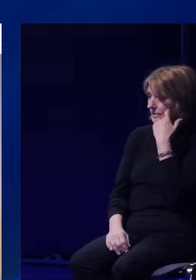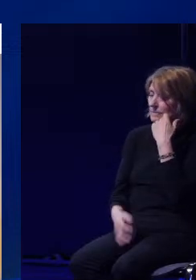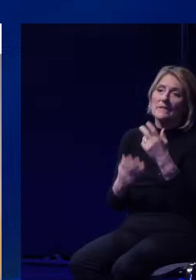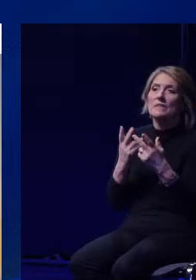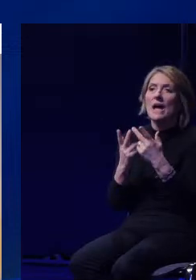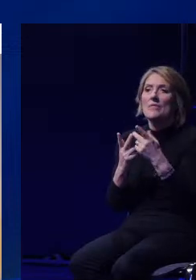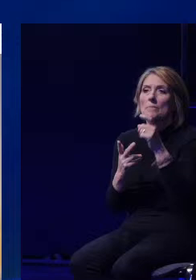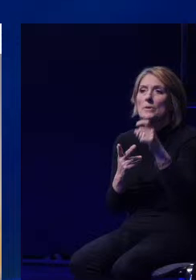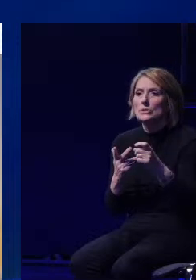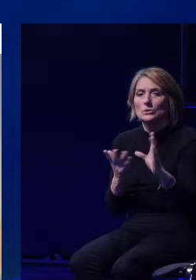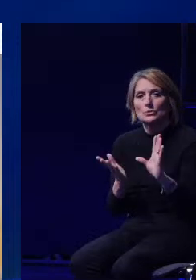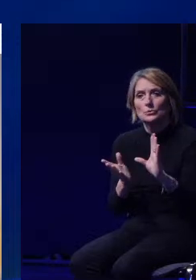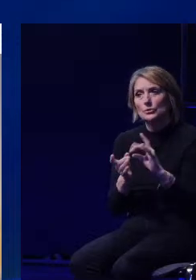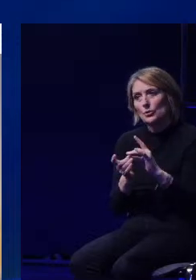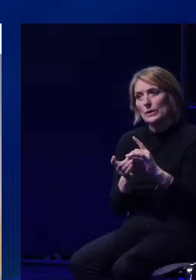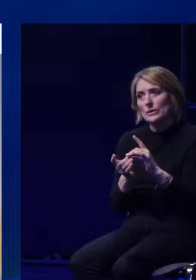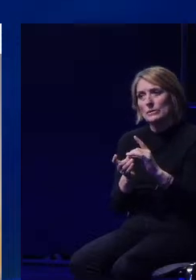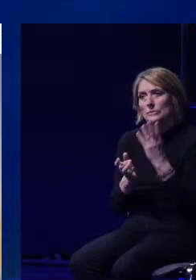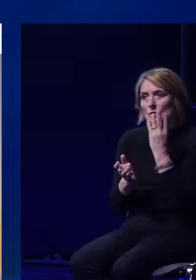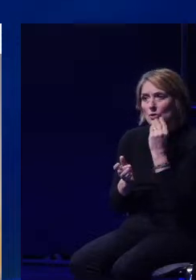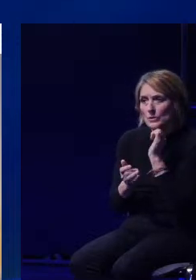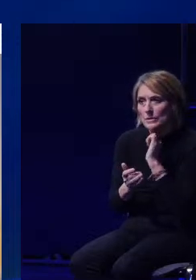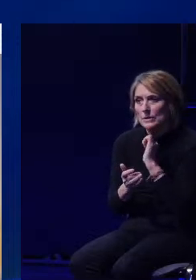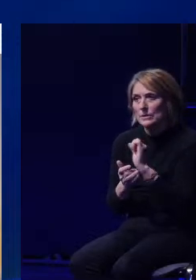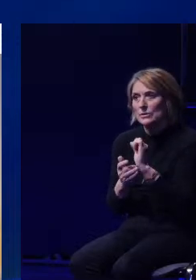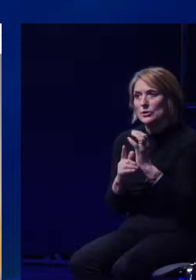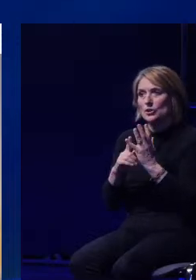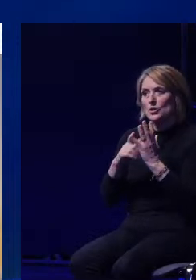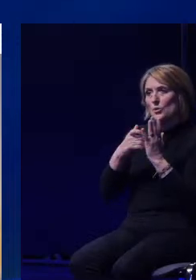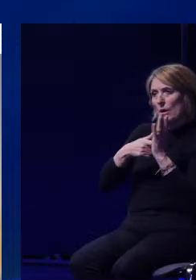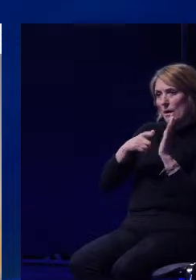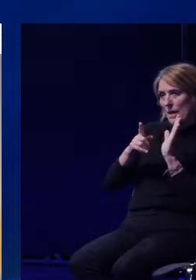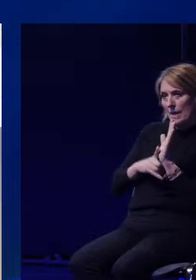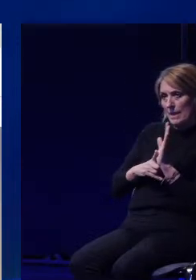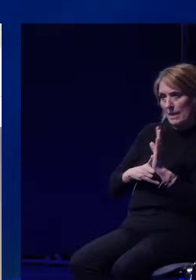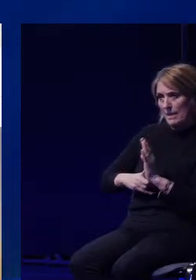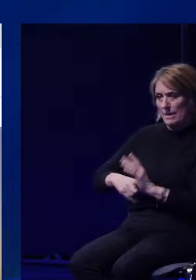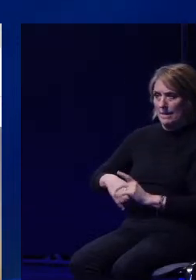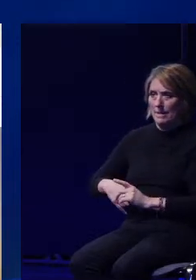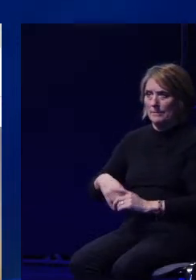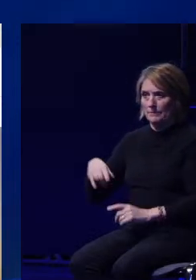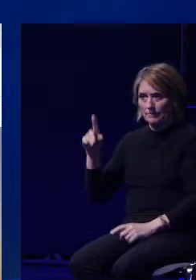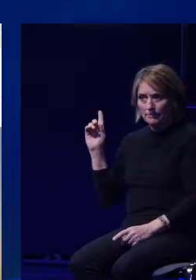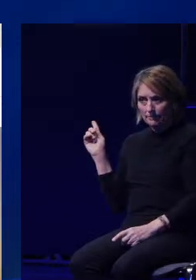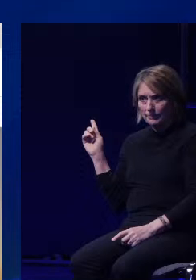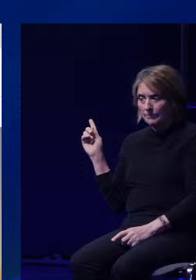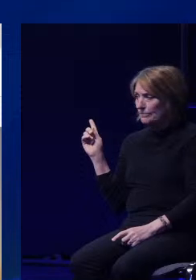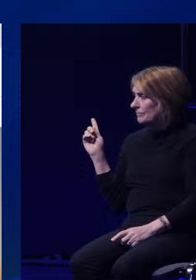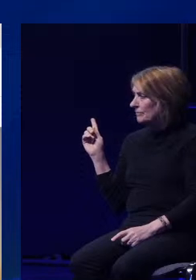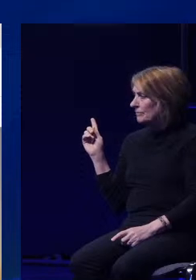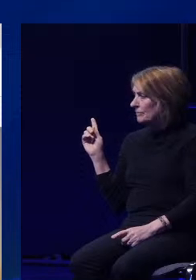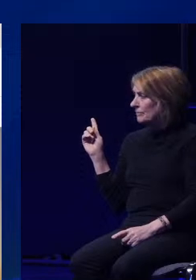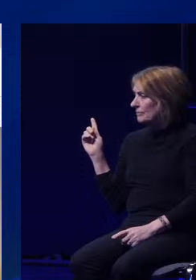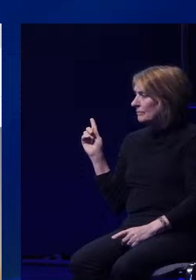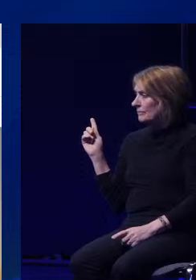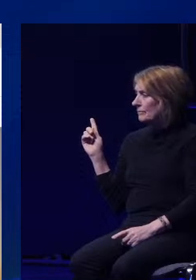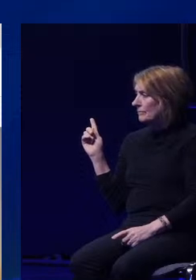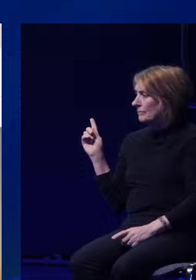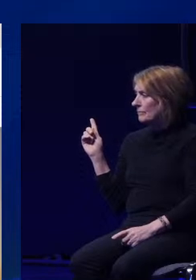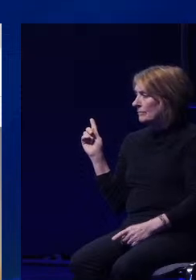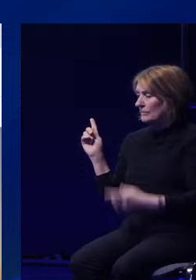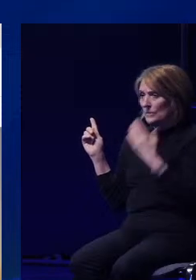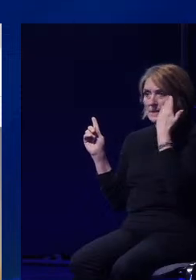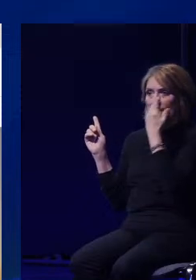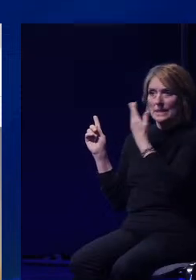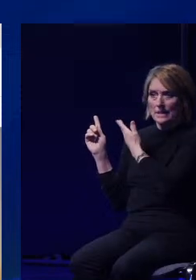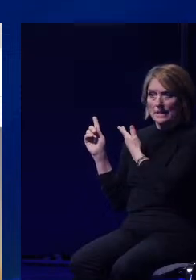to join me right now using the URL of this particular file, just, I could share it just like so. I could just